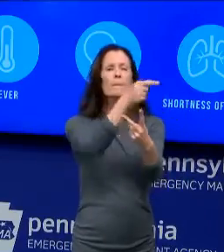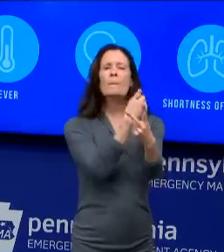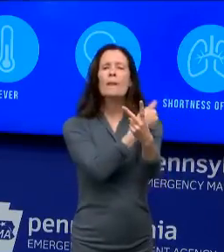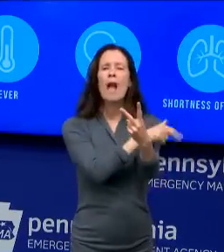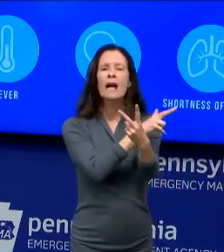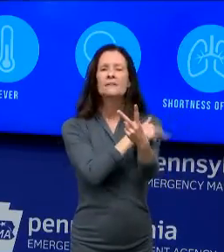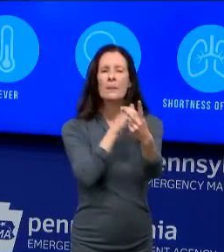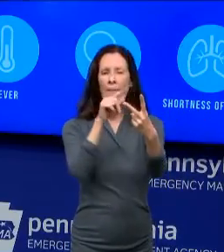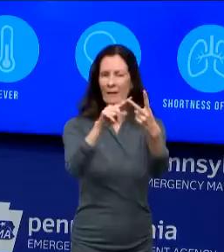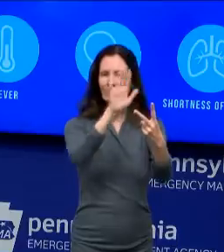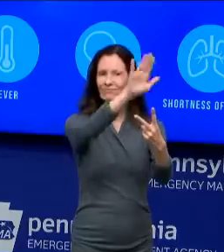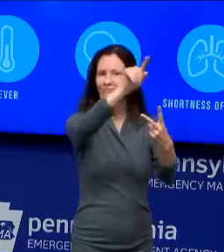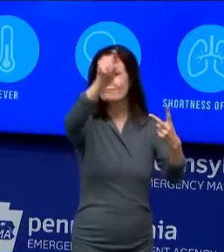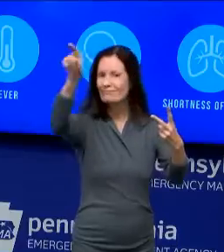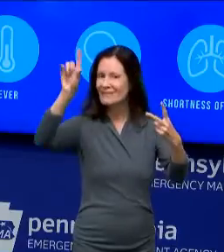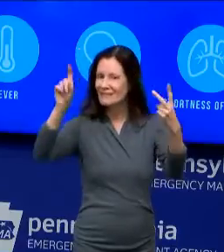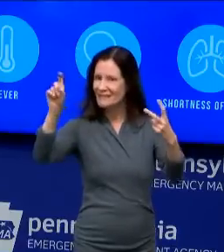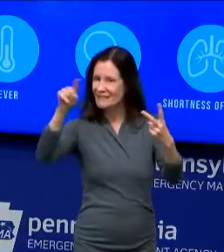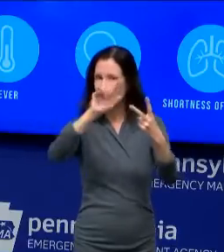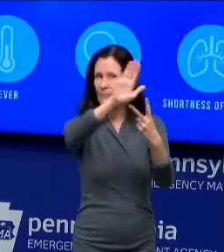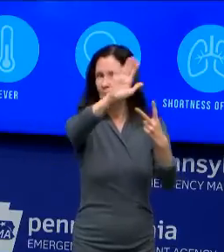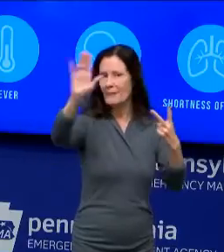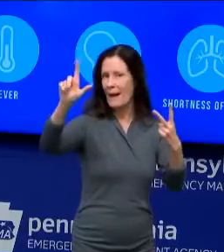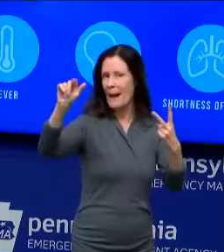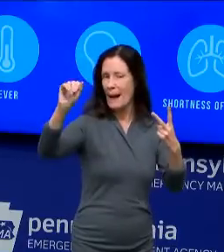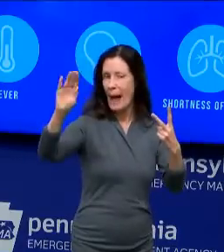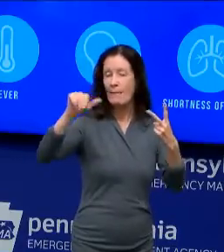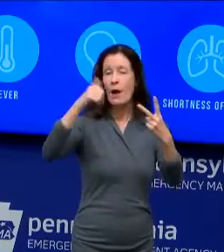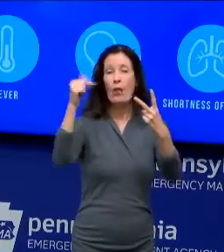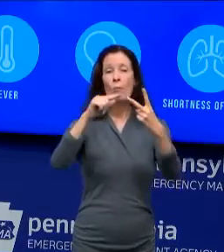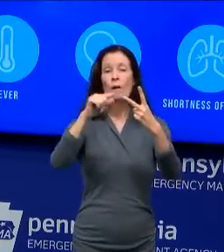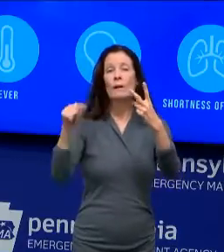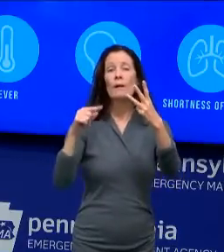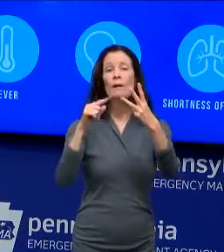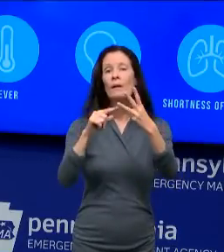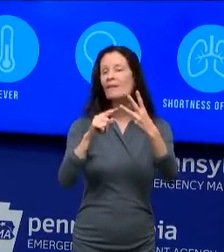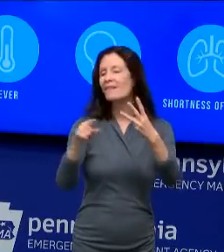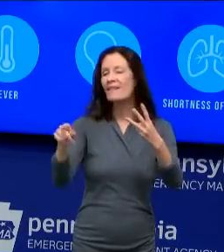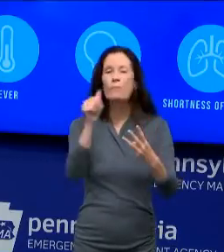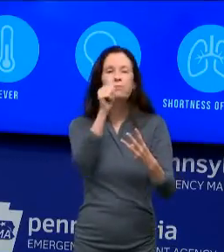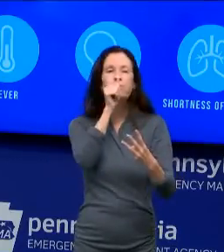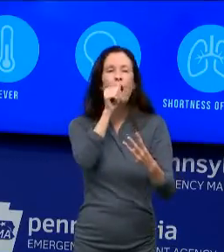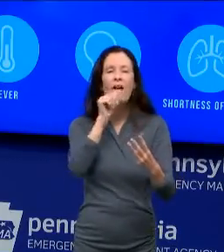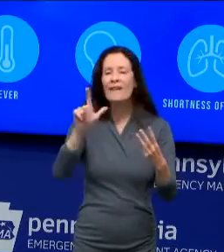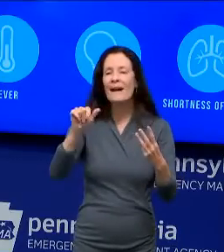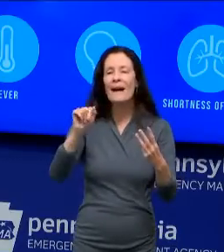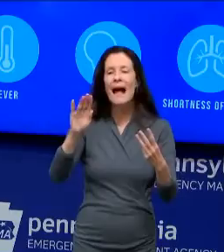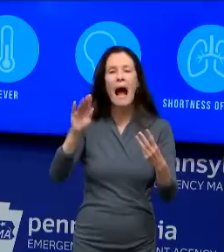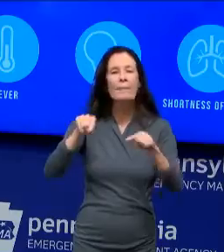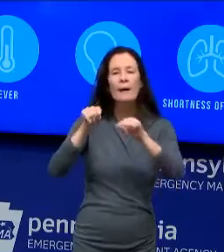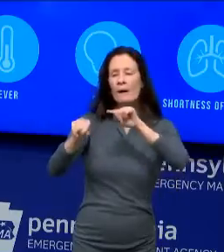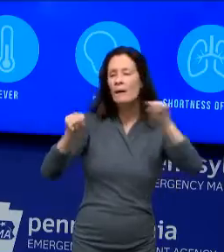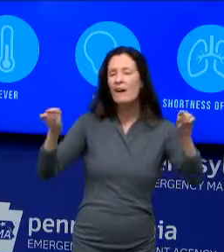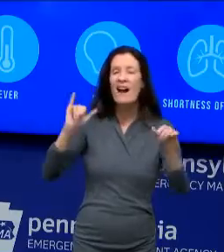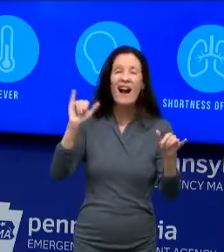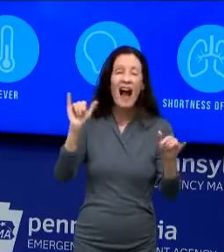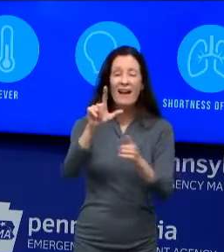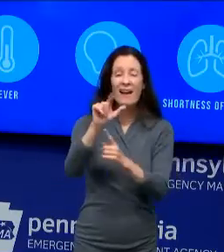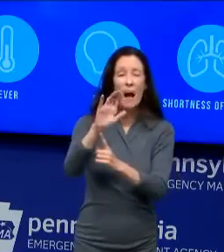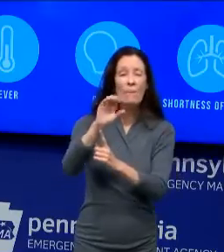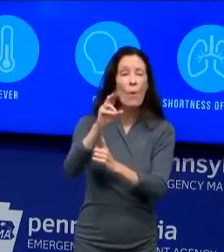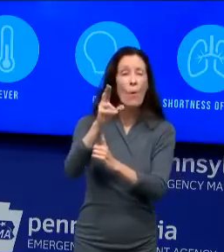their laboratories. It includes testing that go to the commercial laboratories. And now mass testing sites in